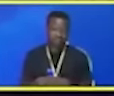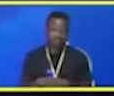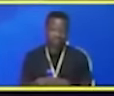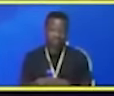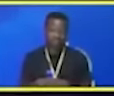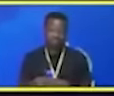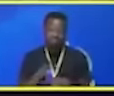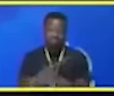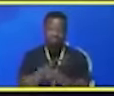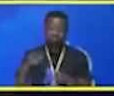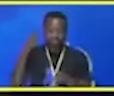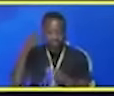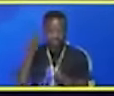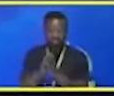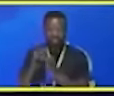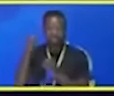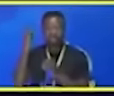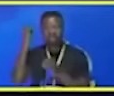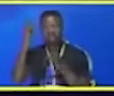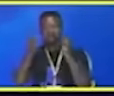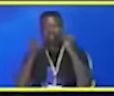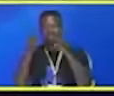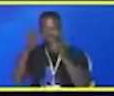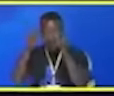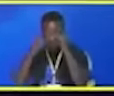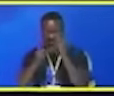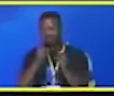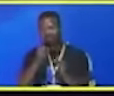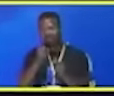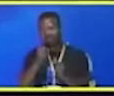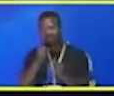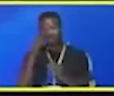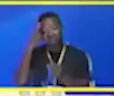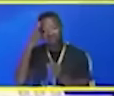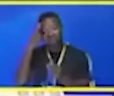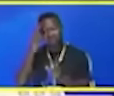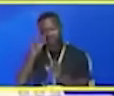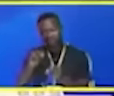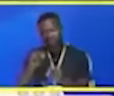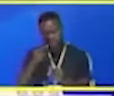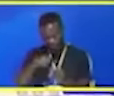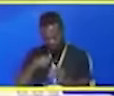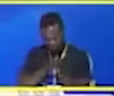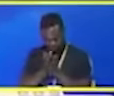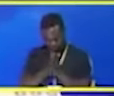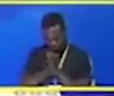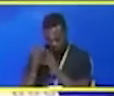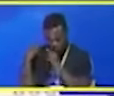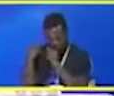Don't think I'm just talking because I'm holding the mic and talking to the nations. No, this is my desire.